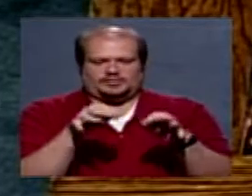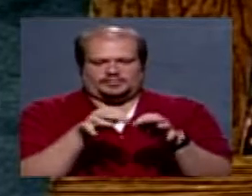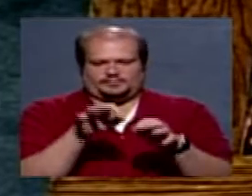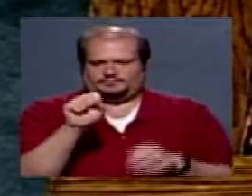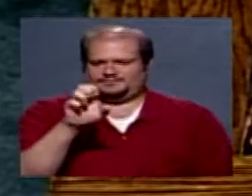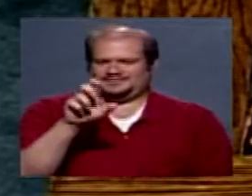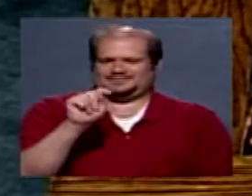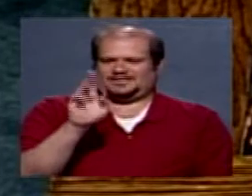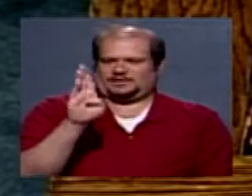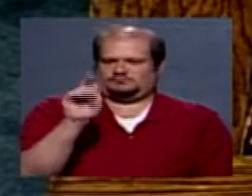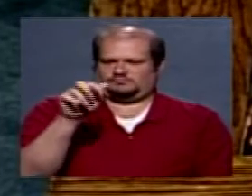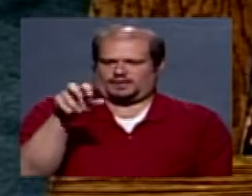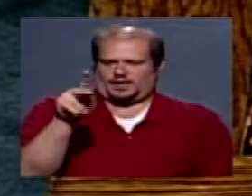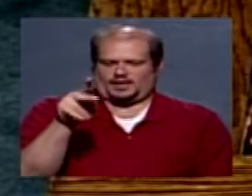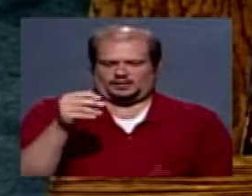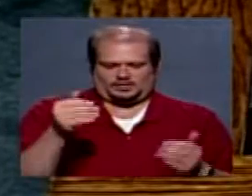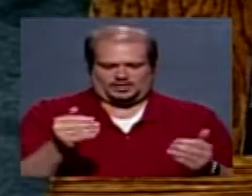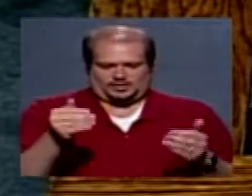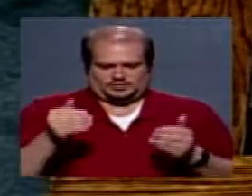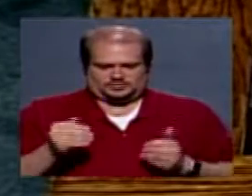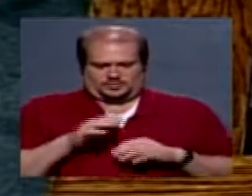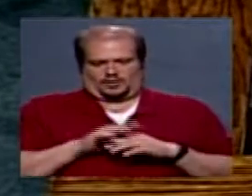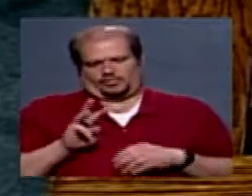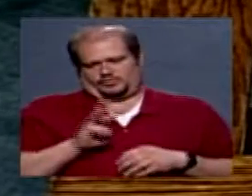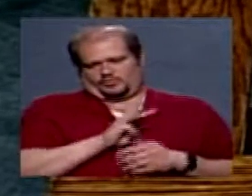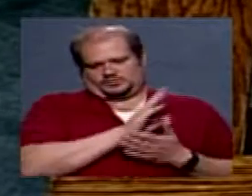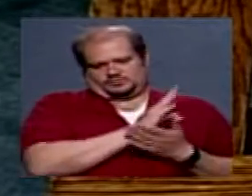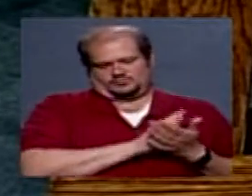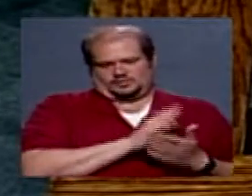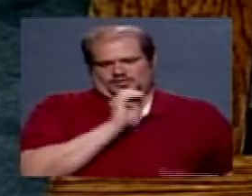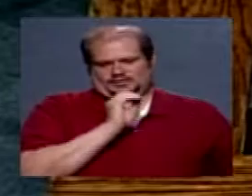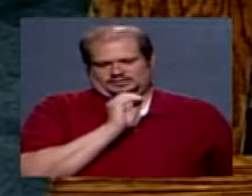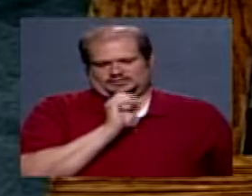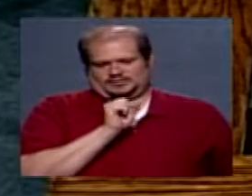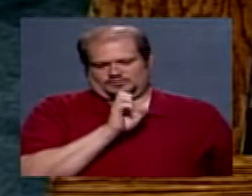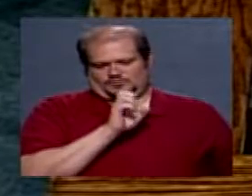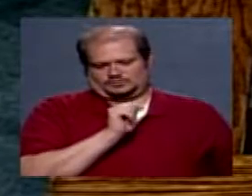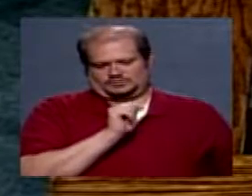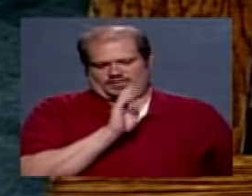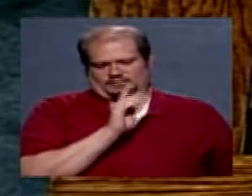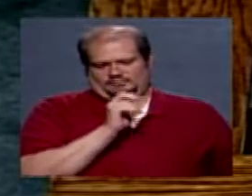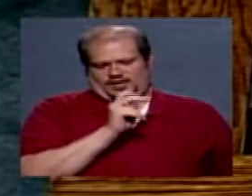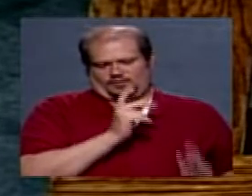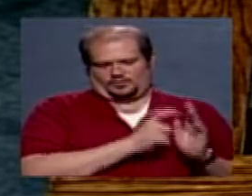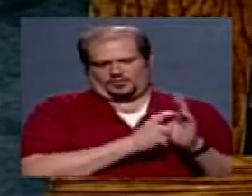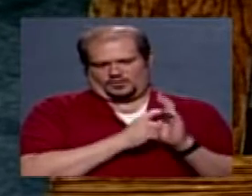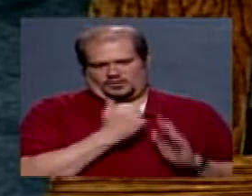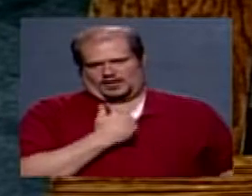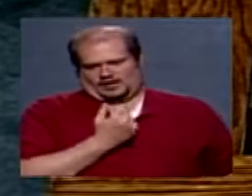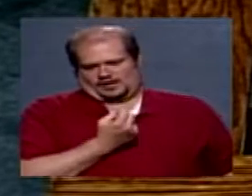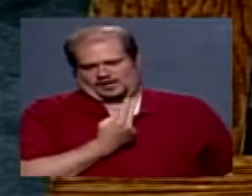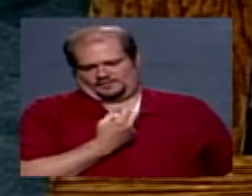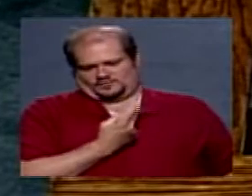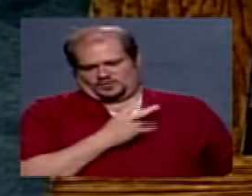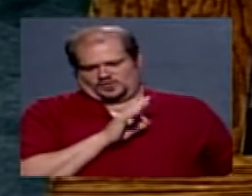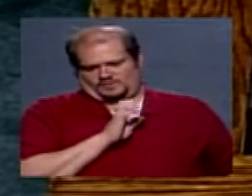Setback-wise, on the western side, there's 0 setback required in C3. We have 12 feet.